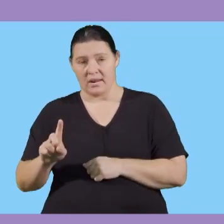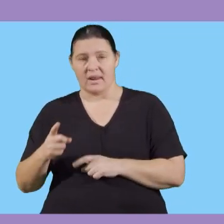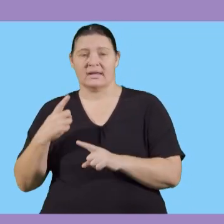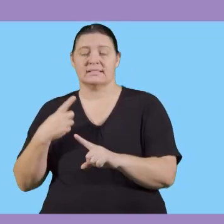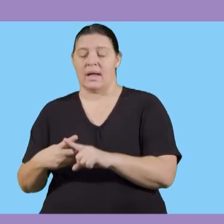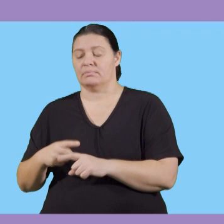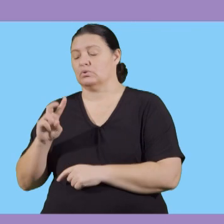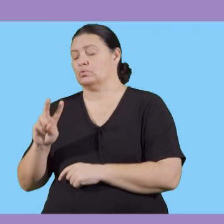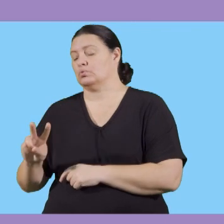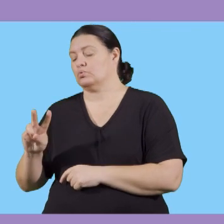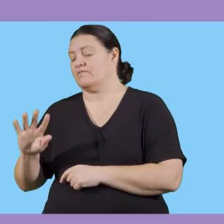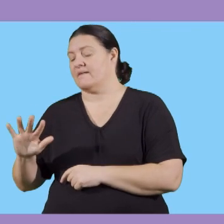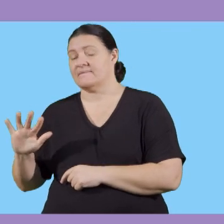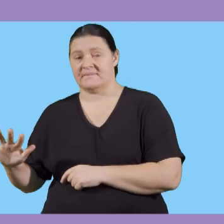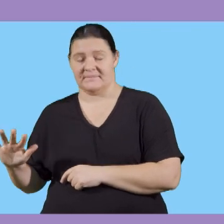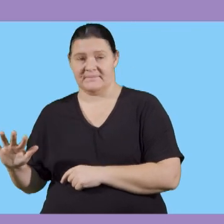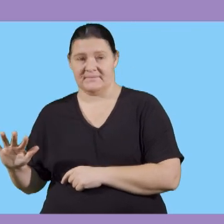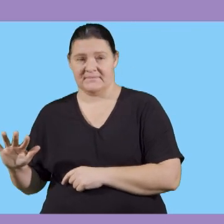to multiply it with